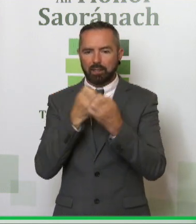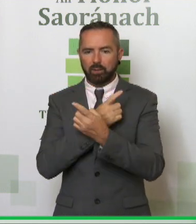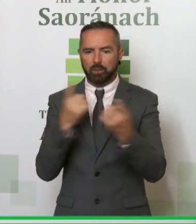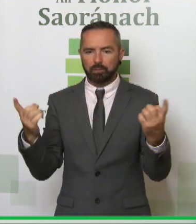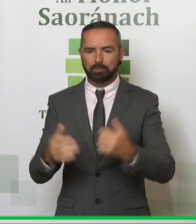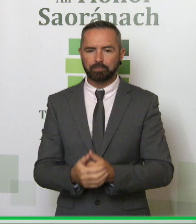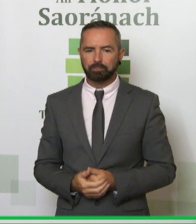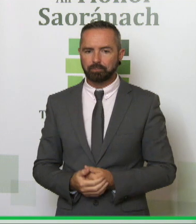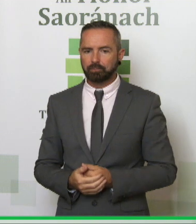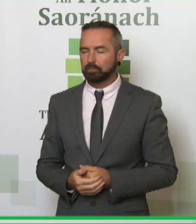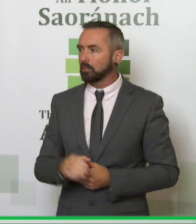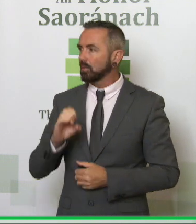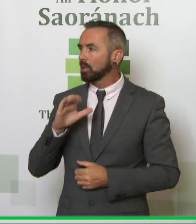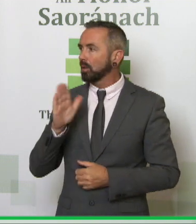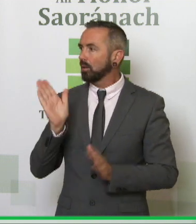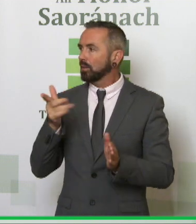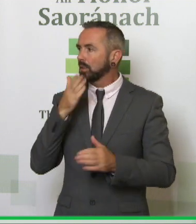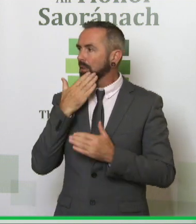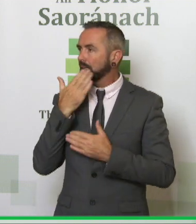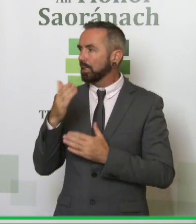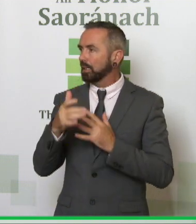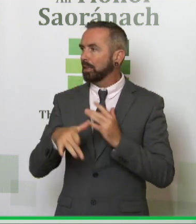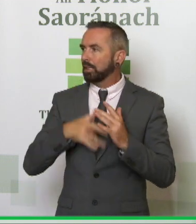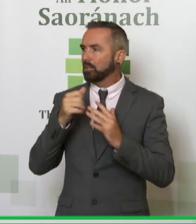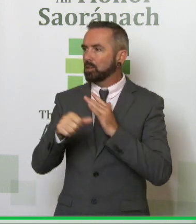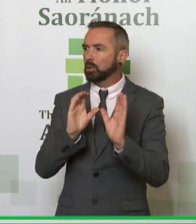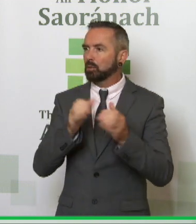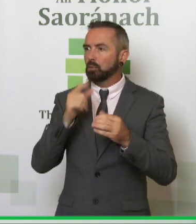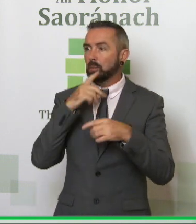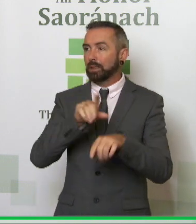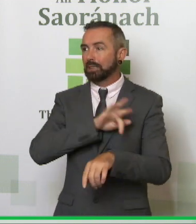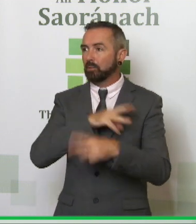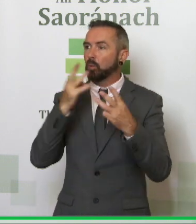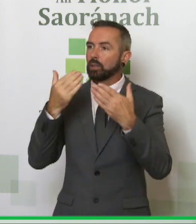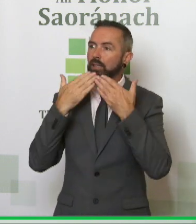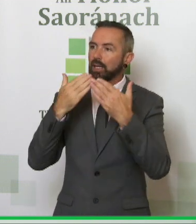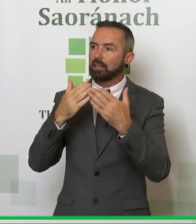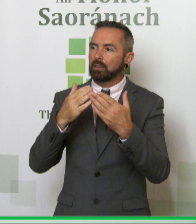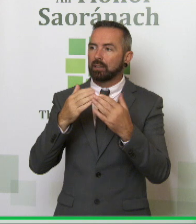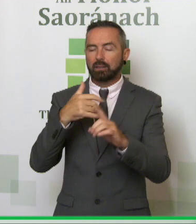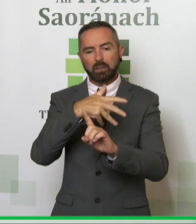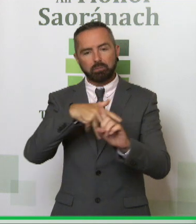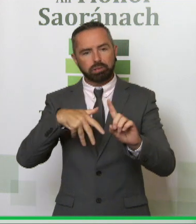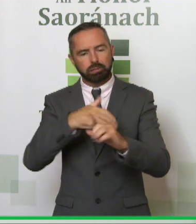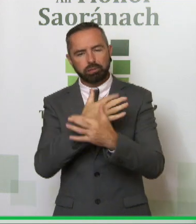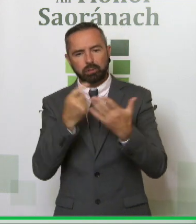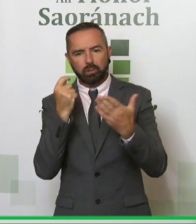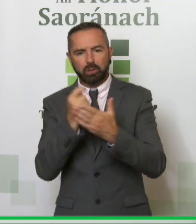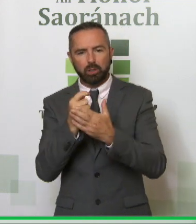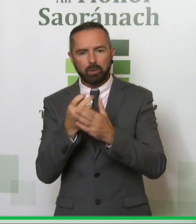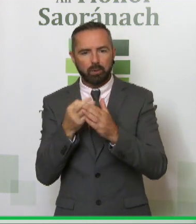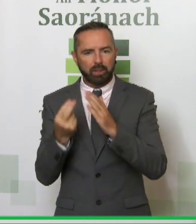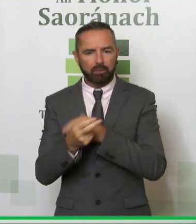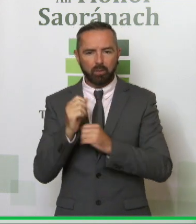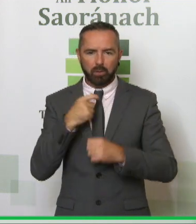that. Carl has thanked the Advisory Steering Group and the Lived Experience Group, but I do want to thank them as well. Behind the scenes, having given a lot of time, personal